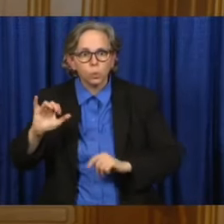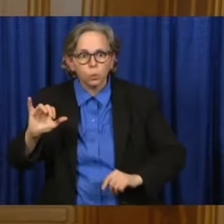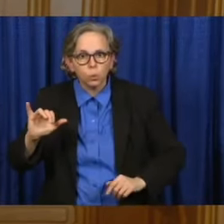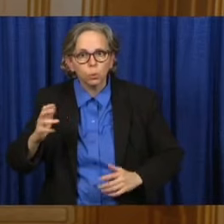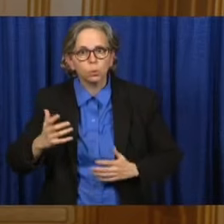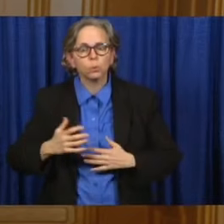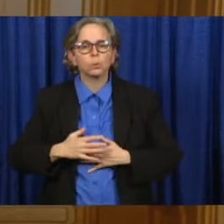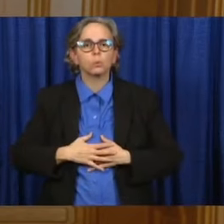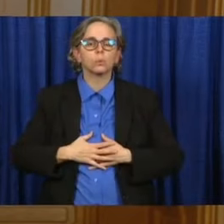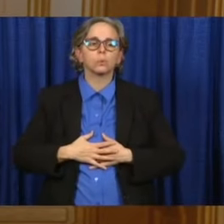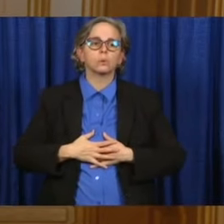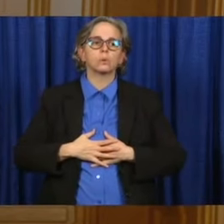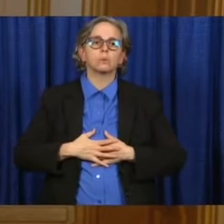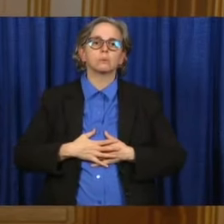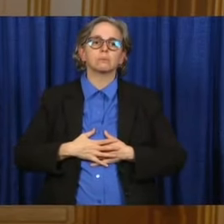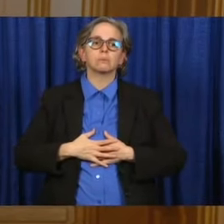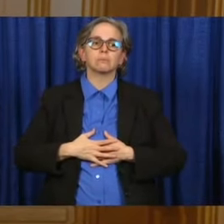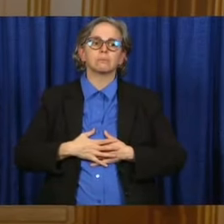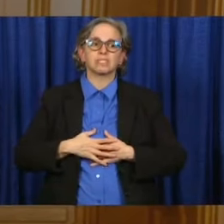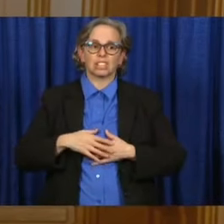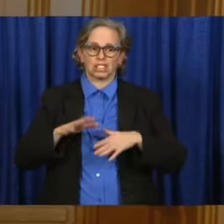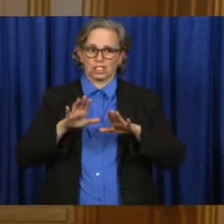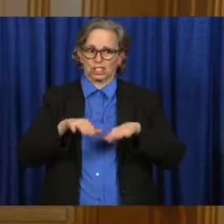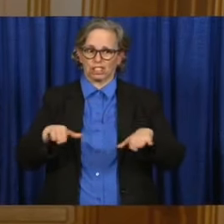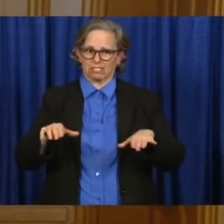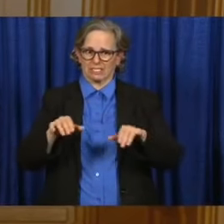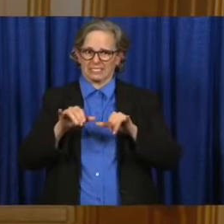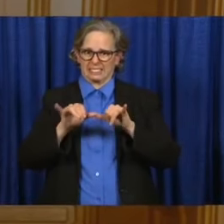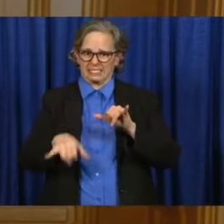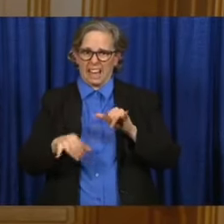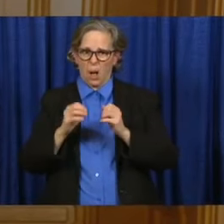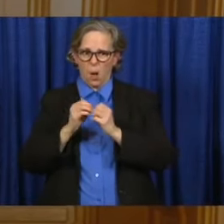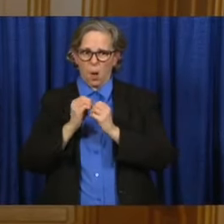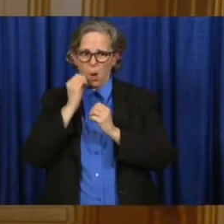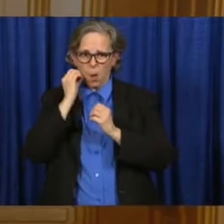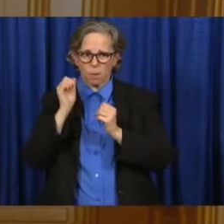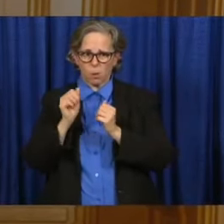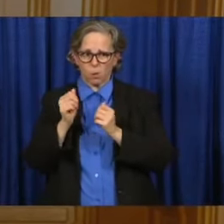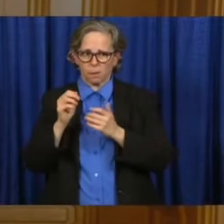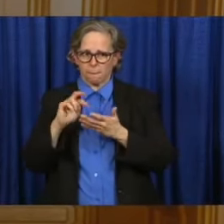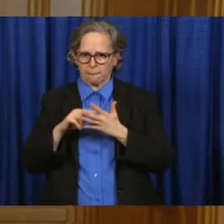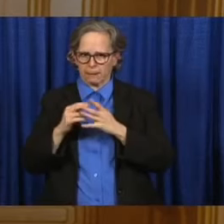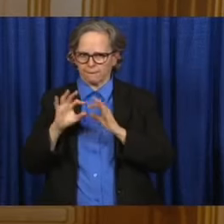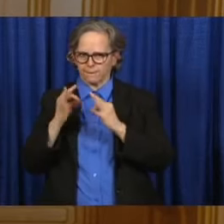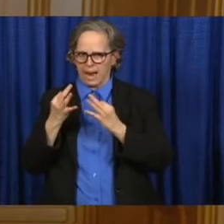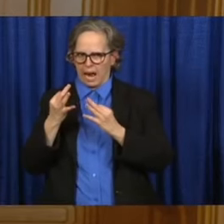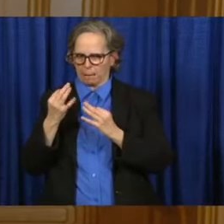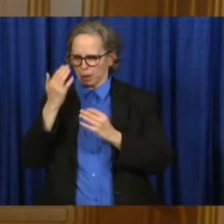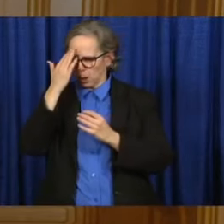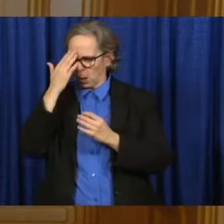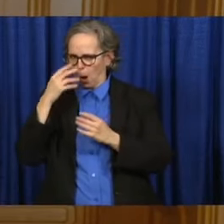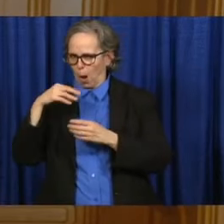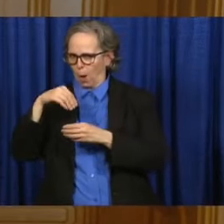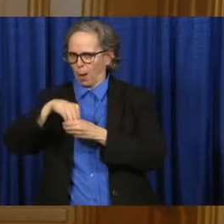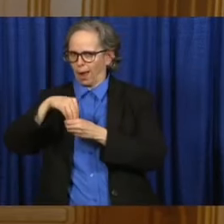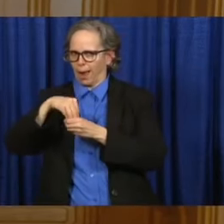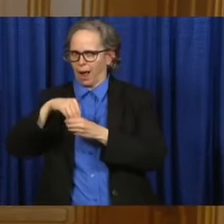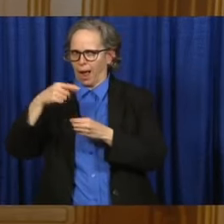stay home, they're not seen by someone outside the family. And we know that